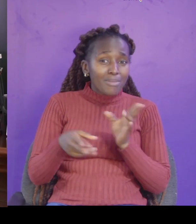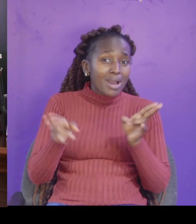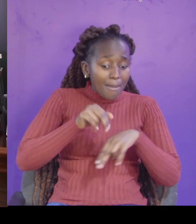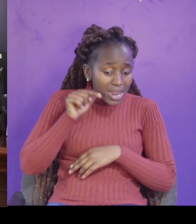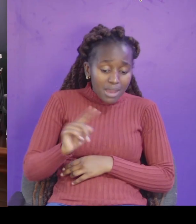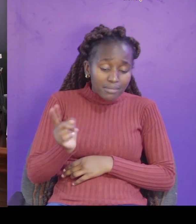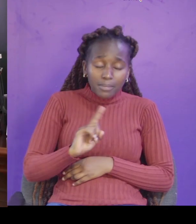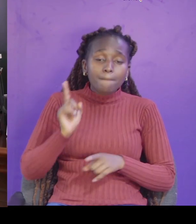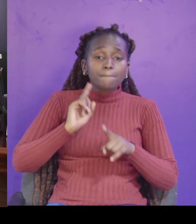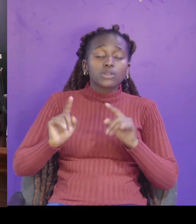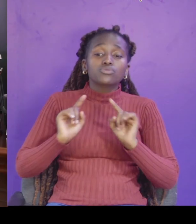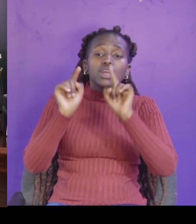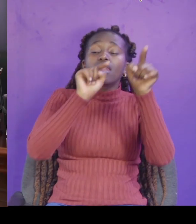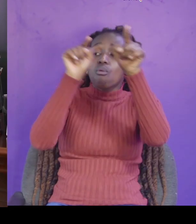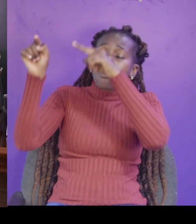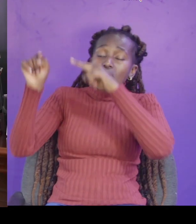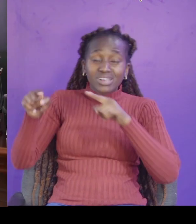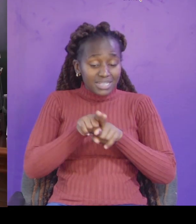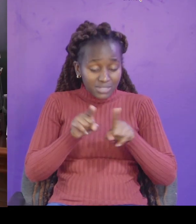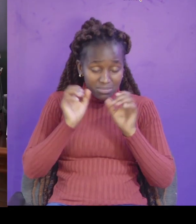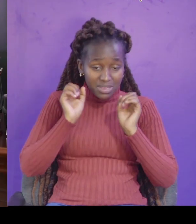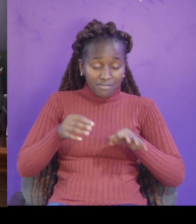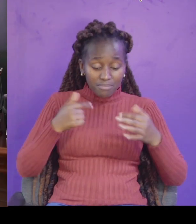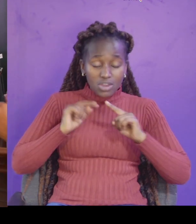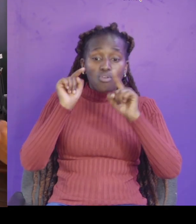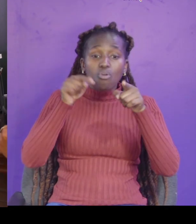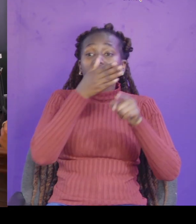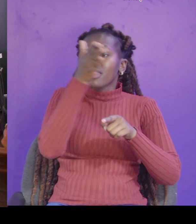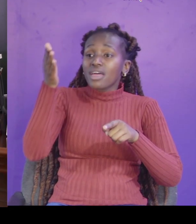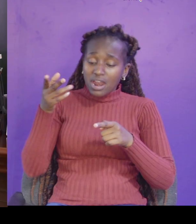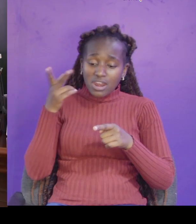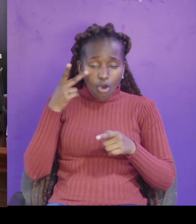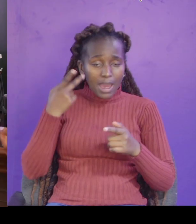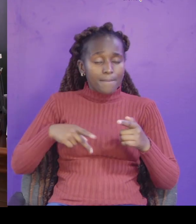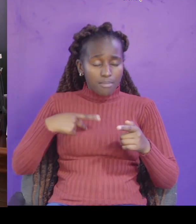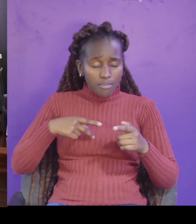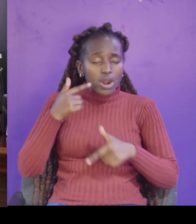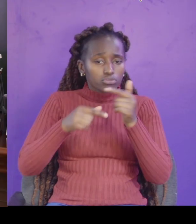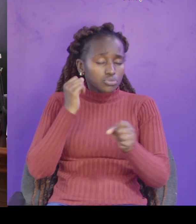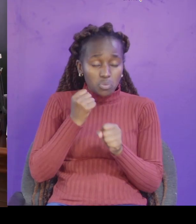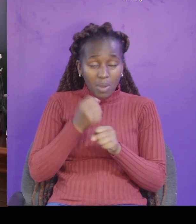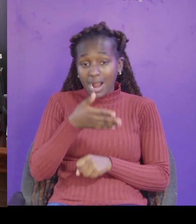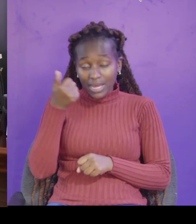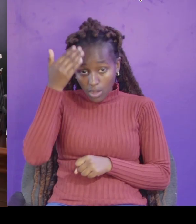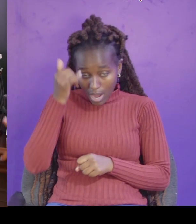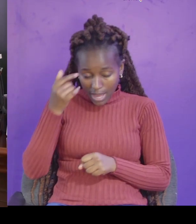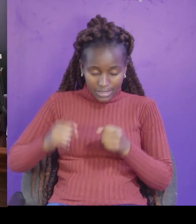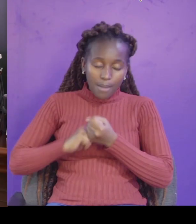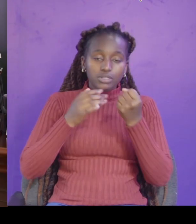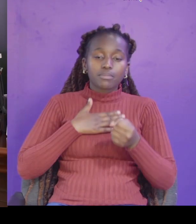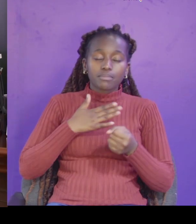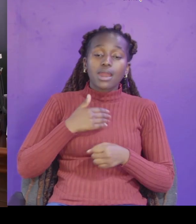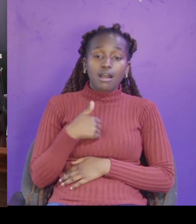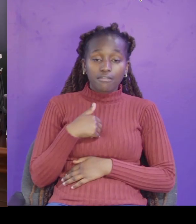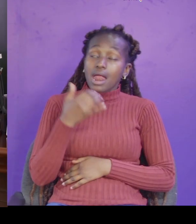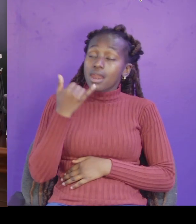also motivate my junior officers to do their work. At least they have my support. So it's also God. God gave me this